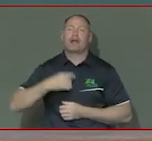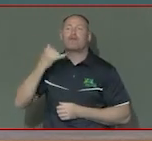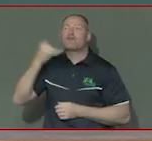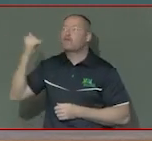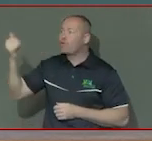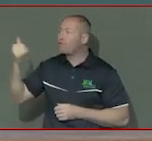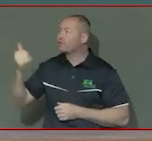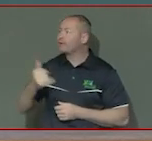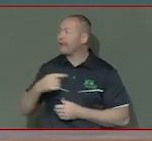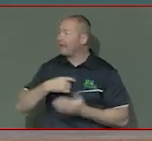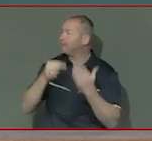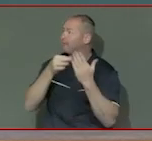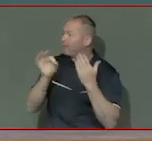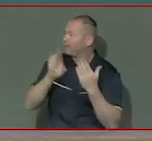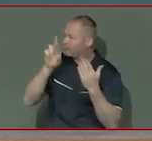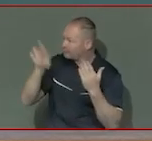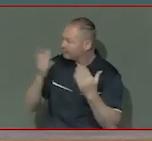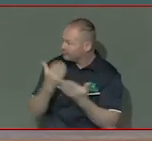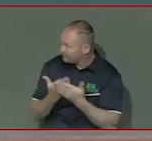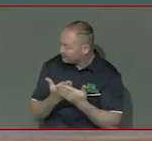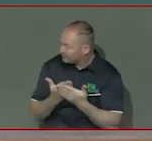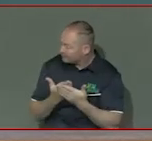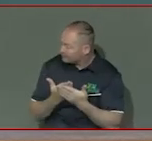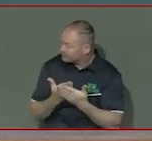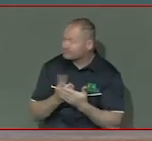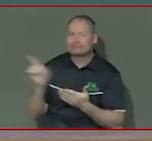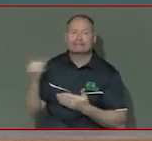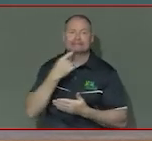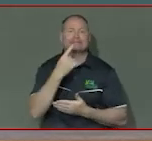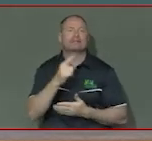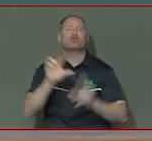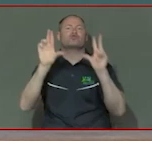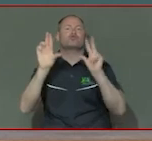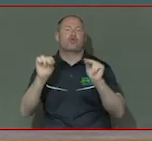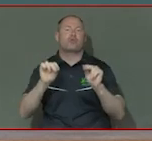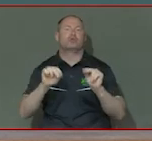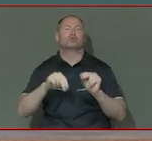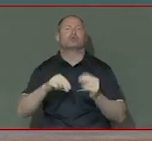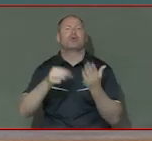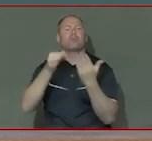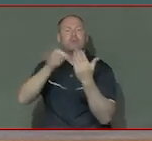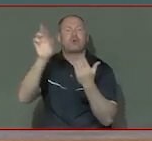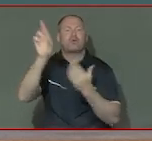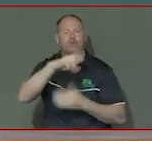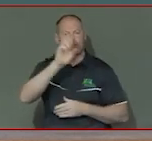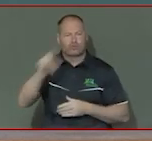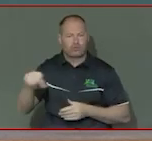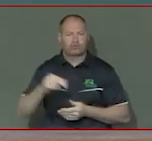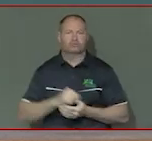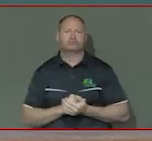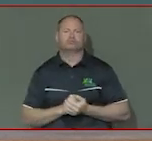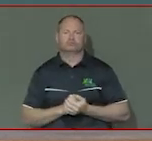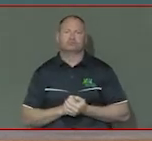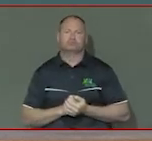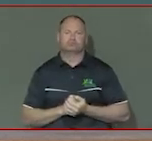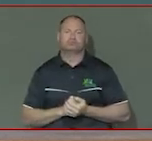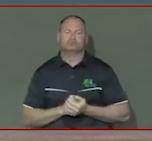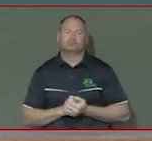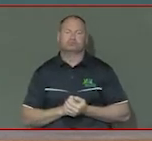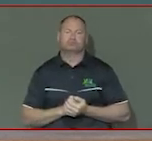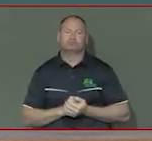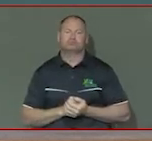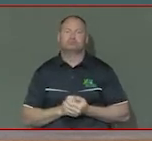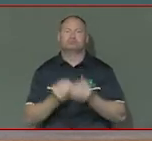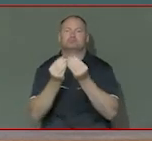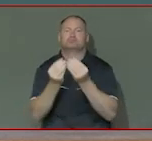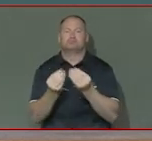ratio, long term, and your assets must be more than your liabilities. All right. So solvency,